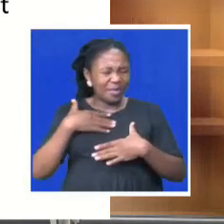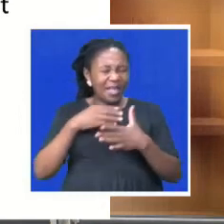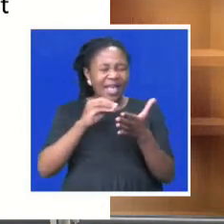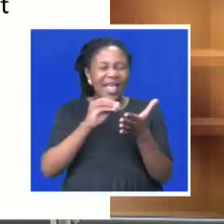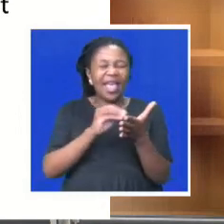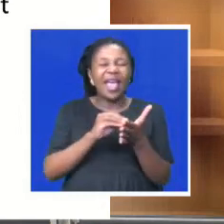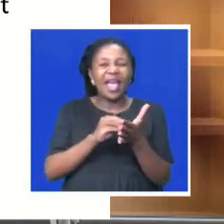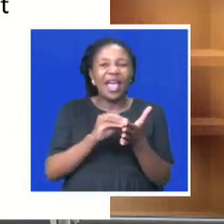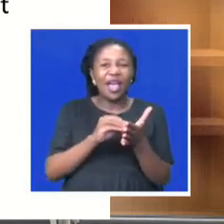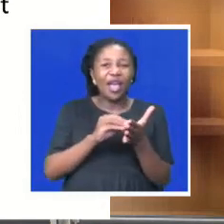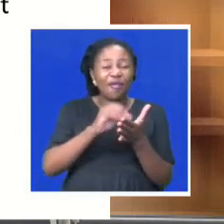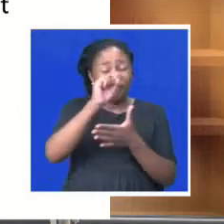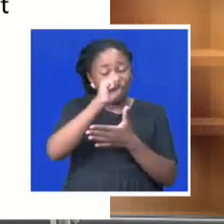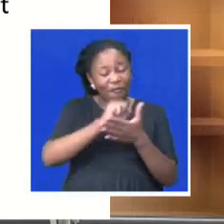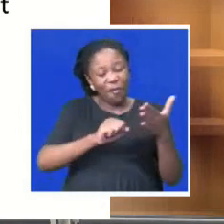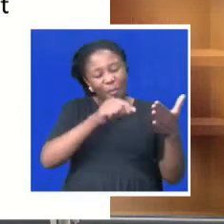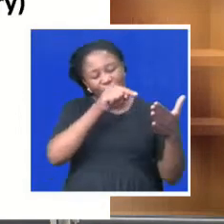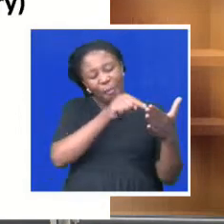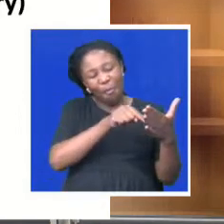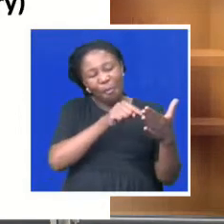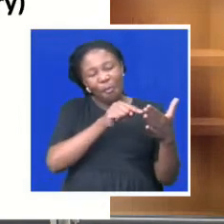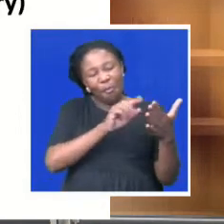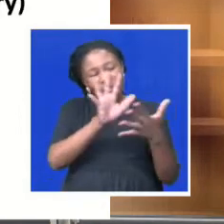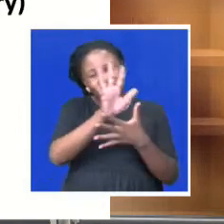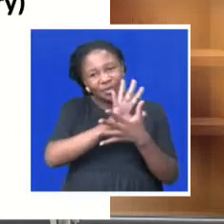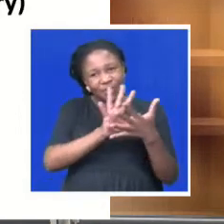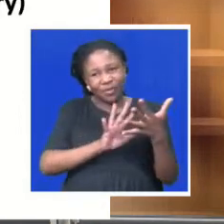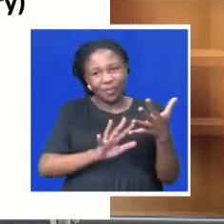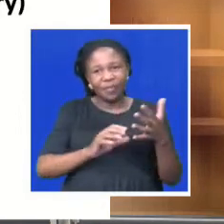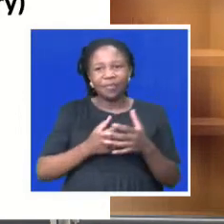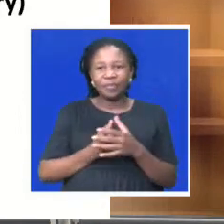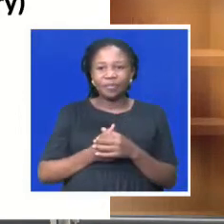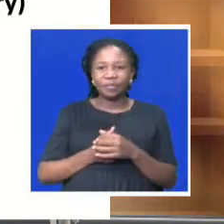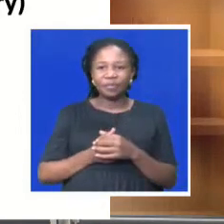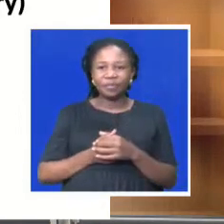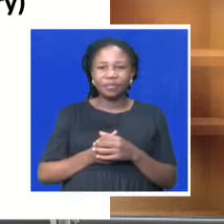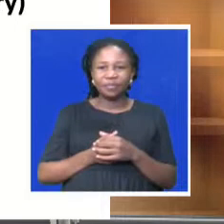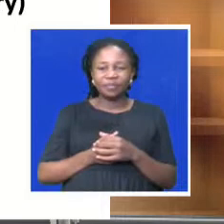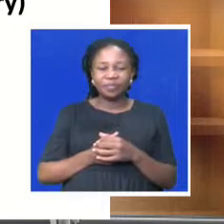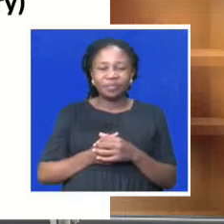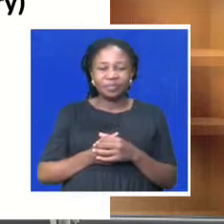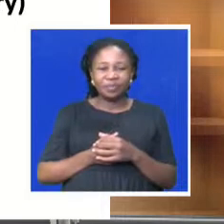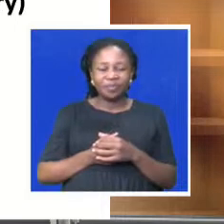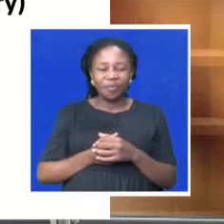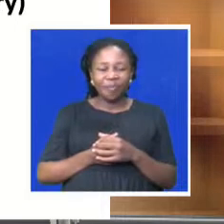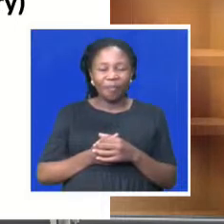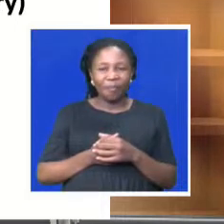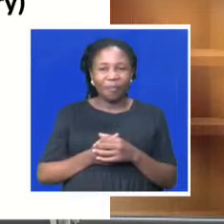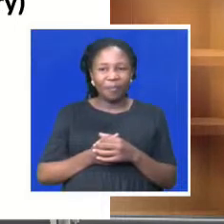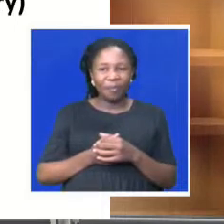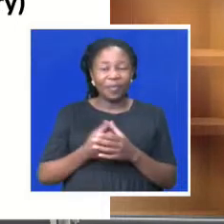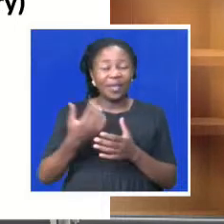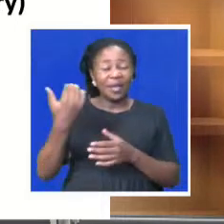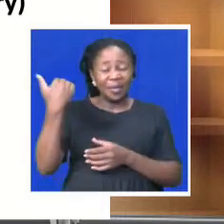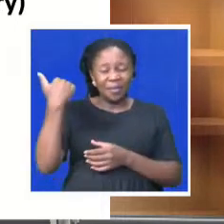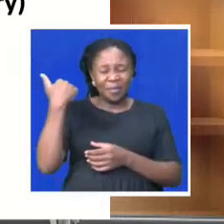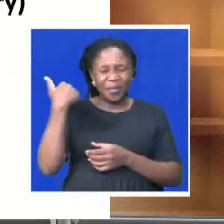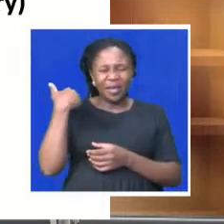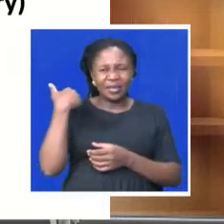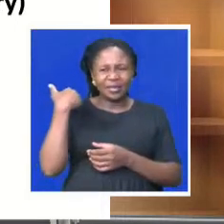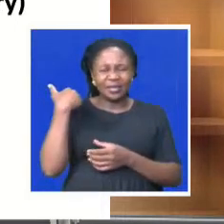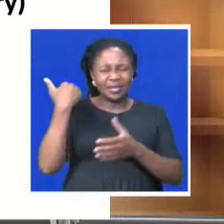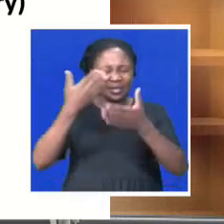senses as readers. Let's move on, dear learner at home. In our